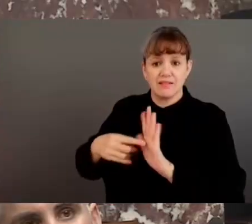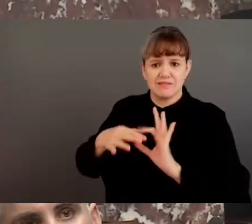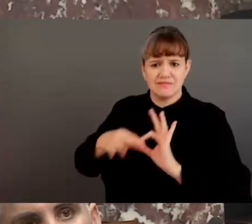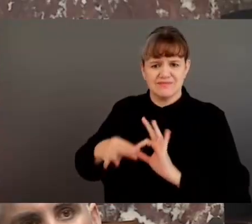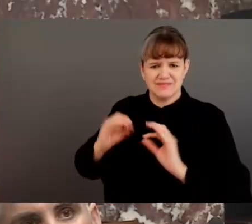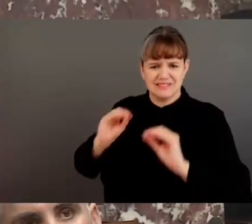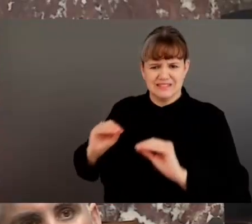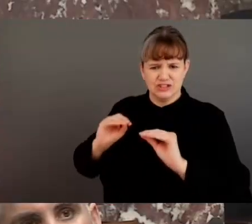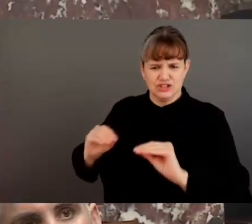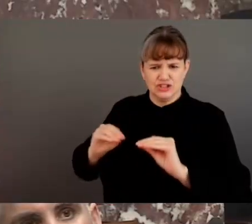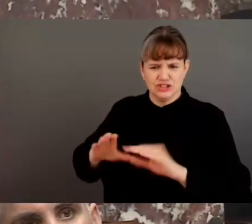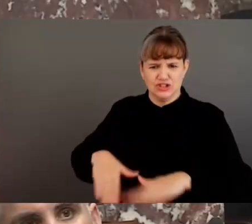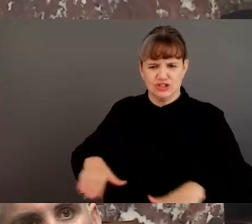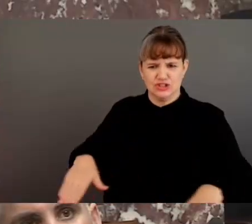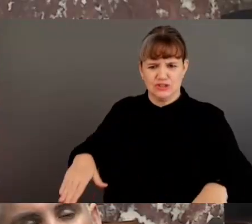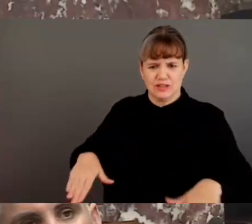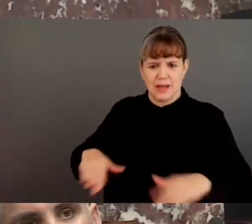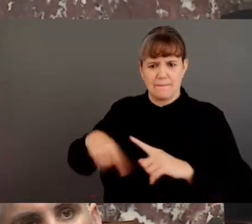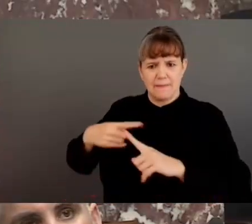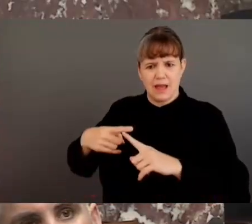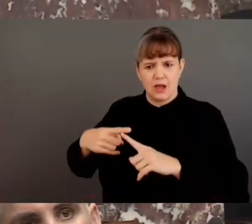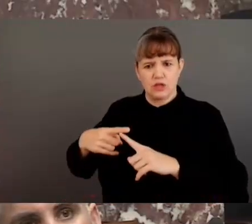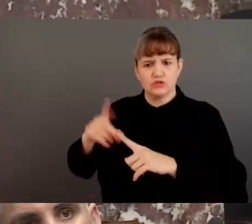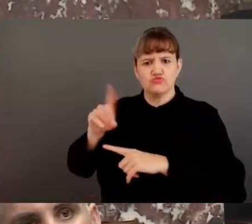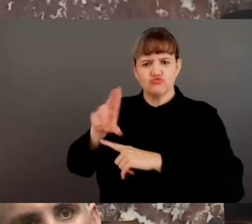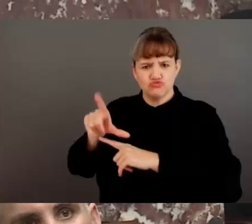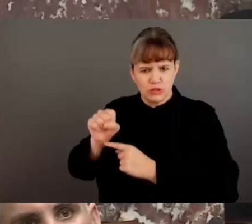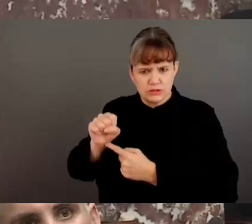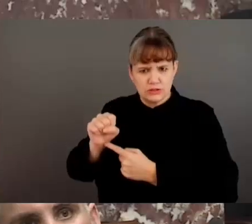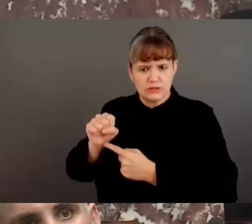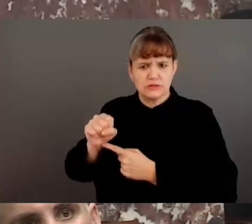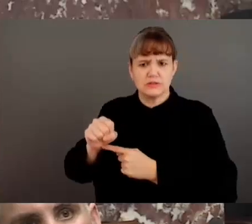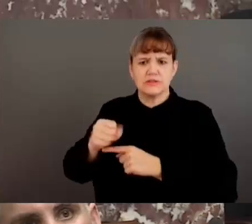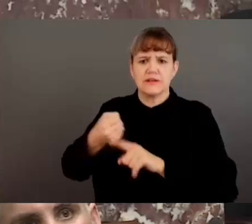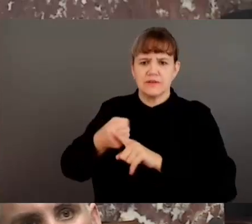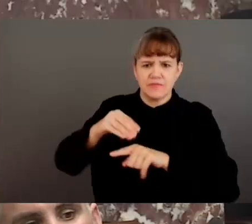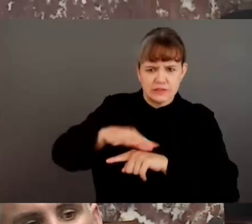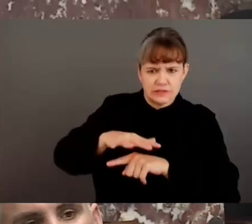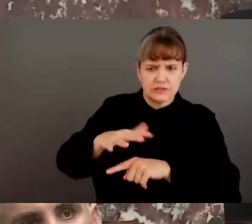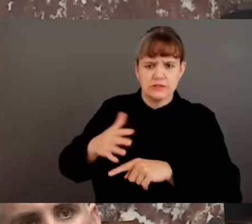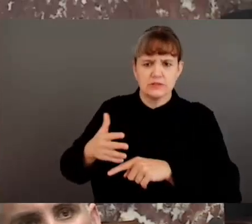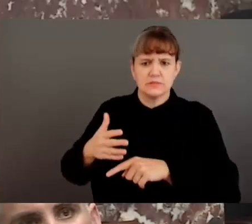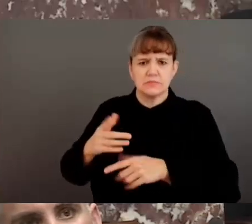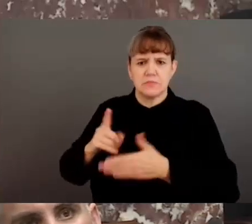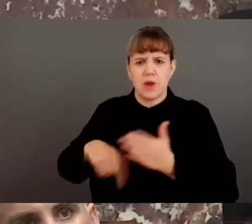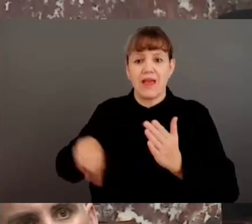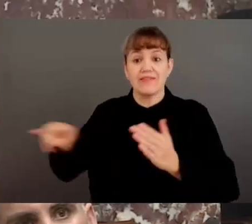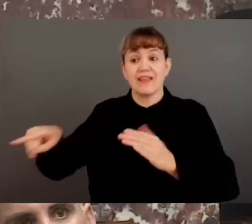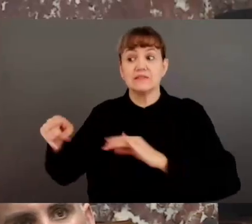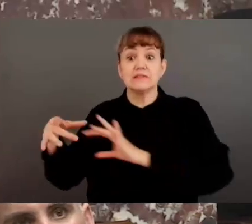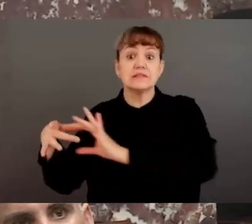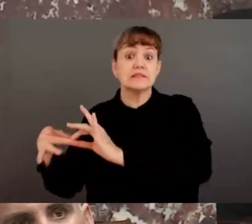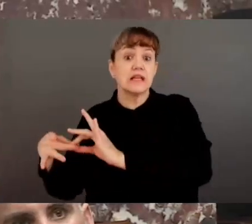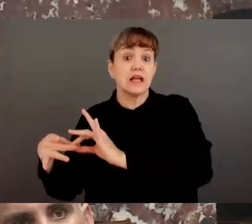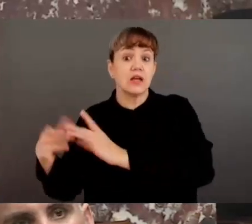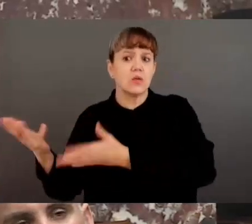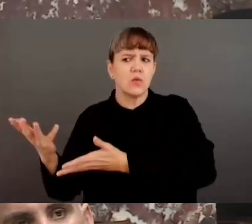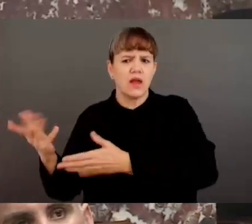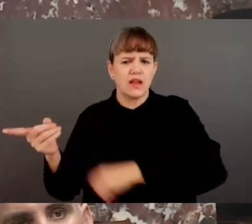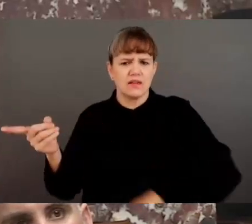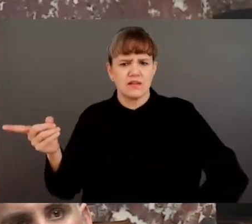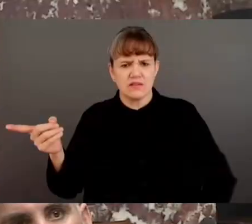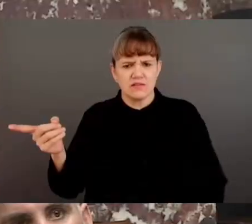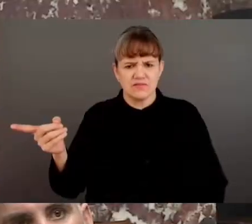of drugs. And what do we get from that side of the house? We get, it's discouraging drug use among